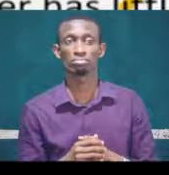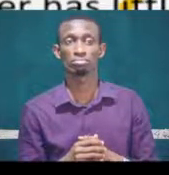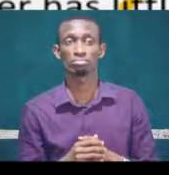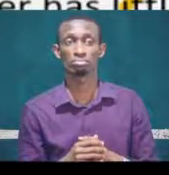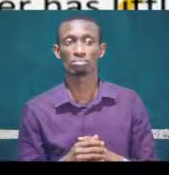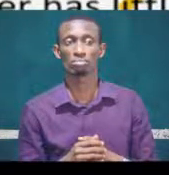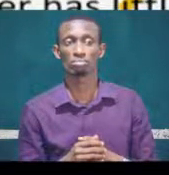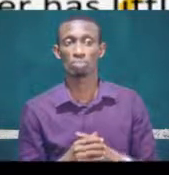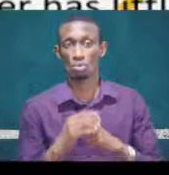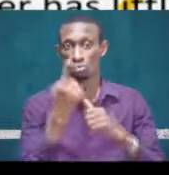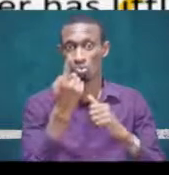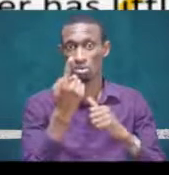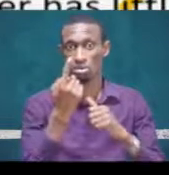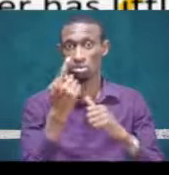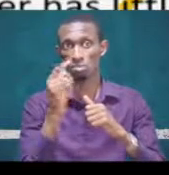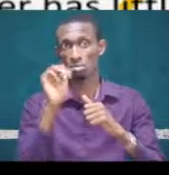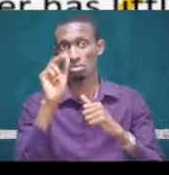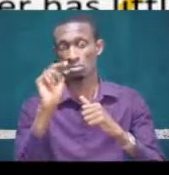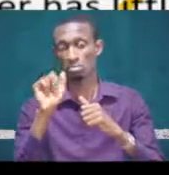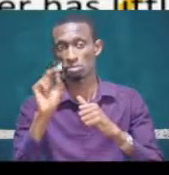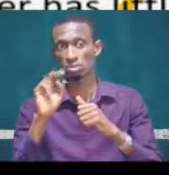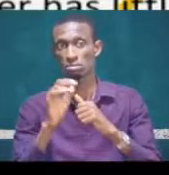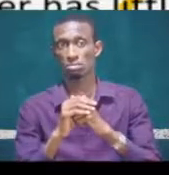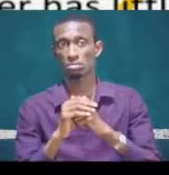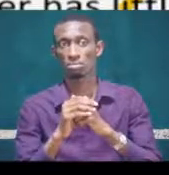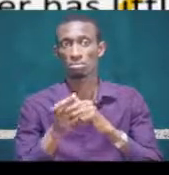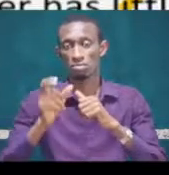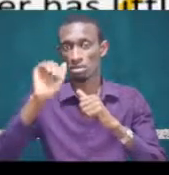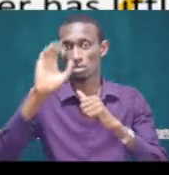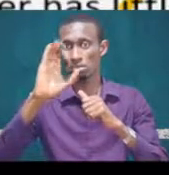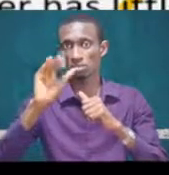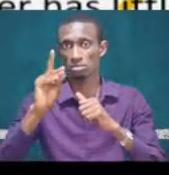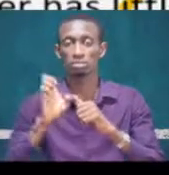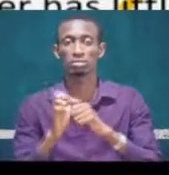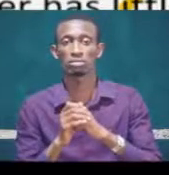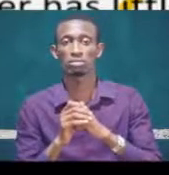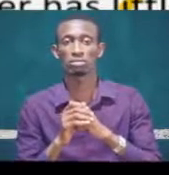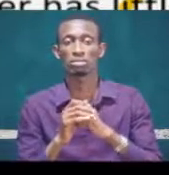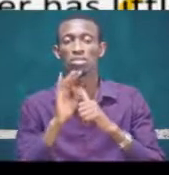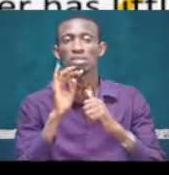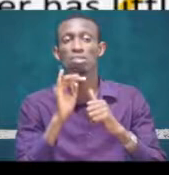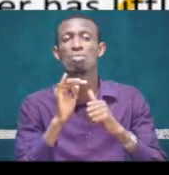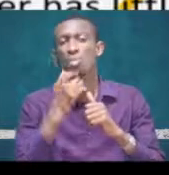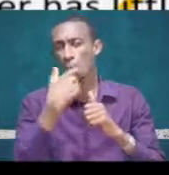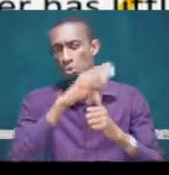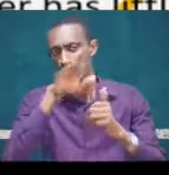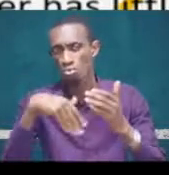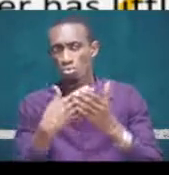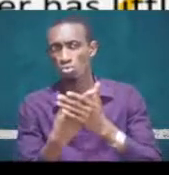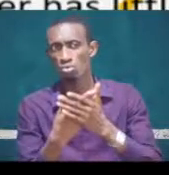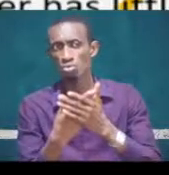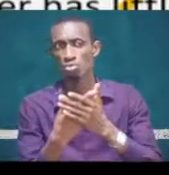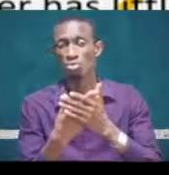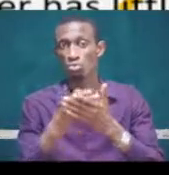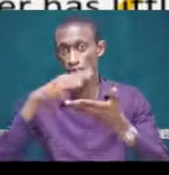1 amino acid. So we are writing this in brief. For all of those who do